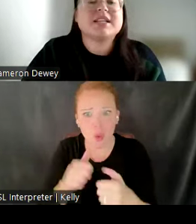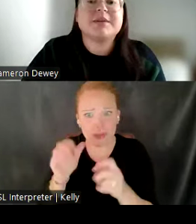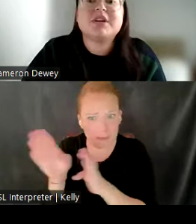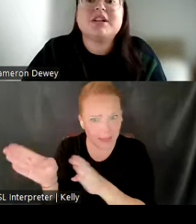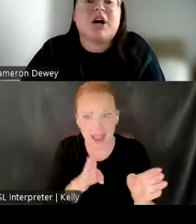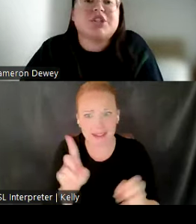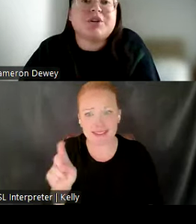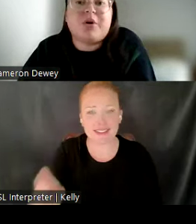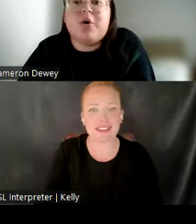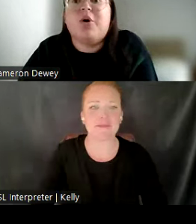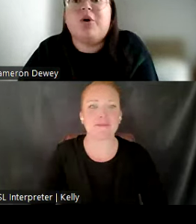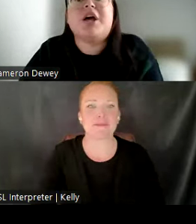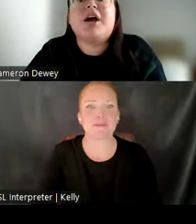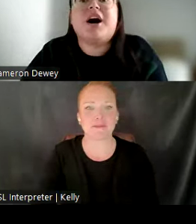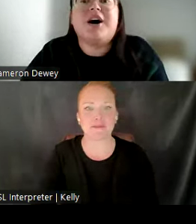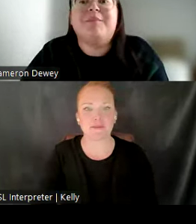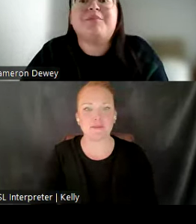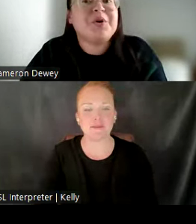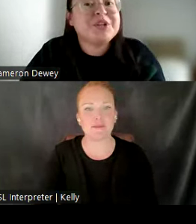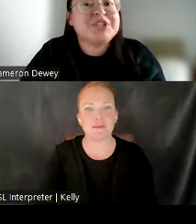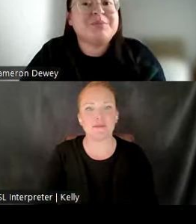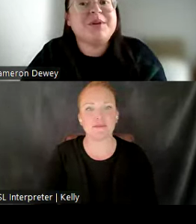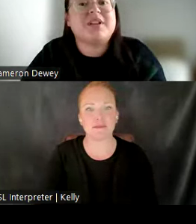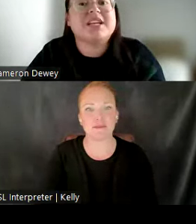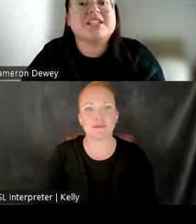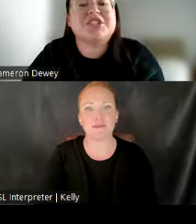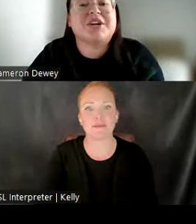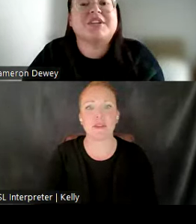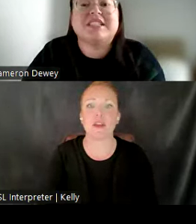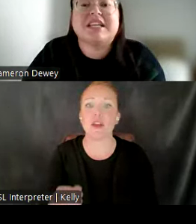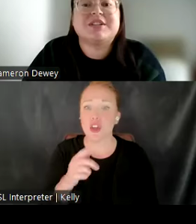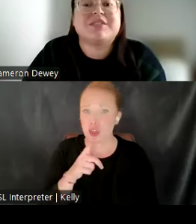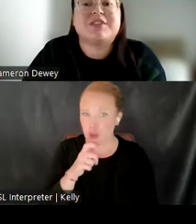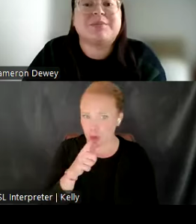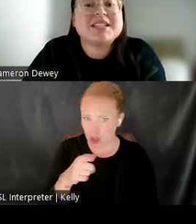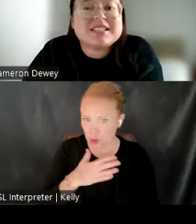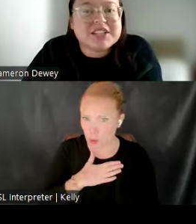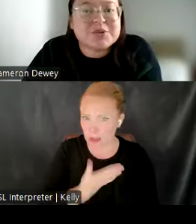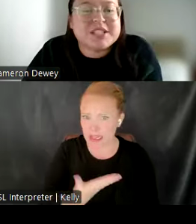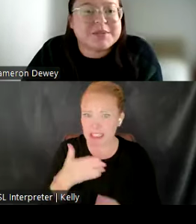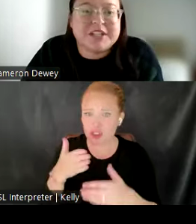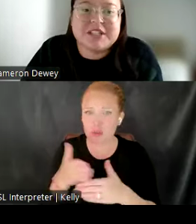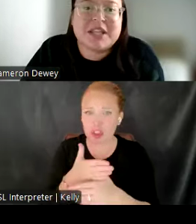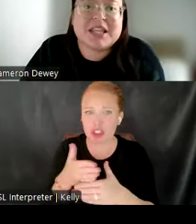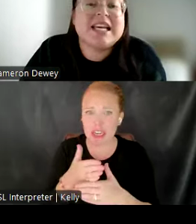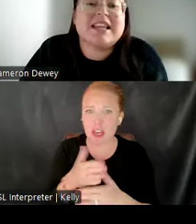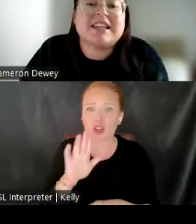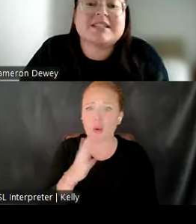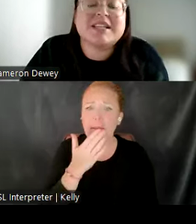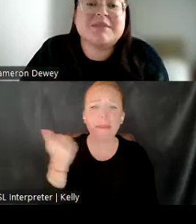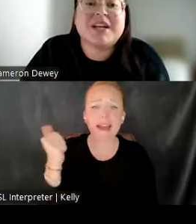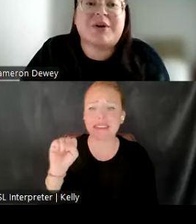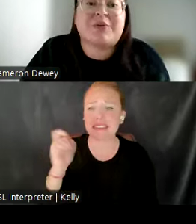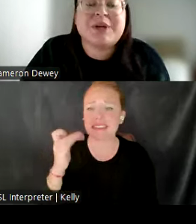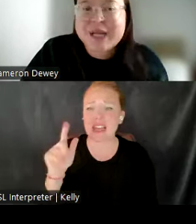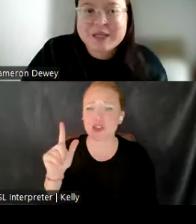So next I'm going to launch a poll. Who would you be willing to share the details of your best sexual experience with? And this